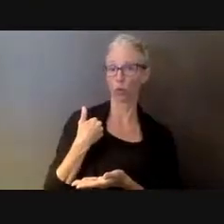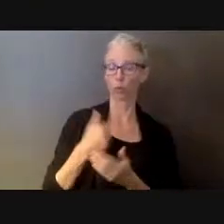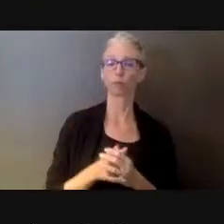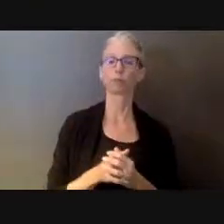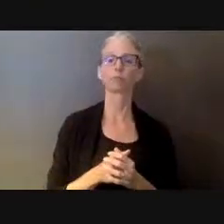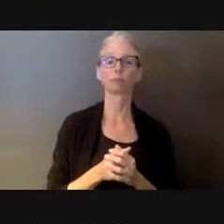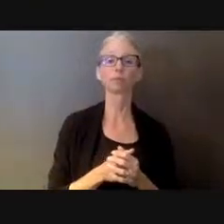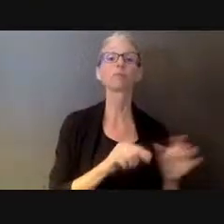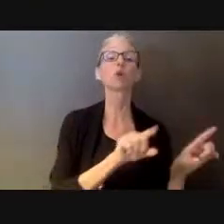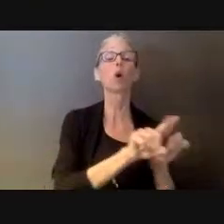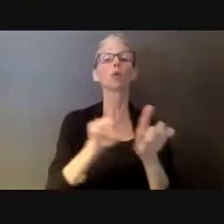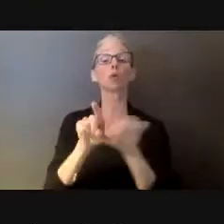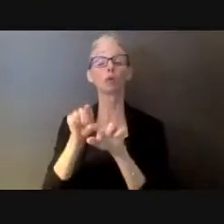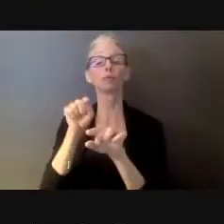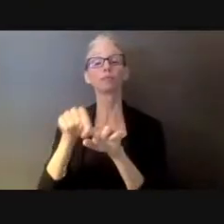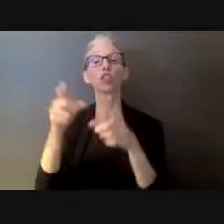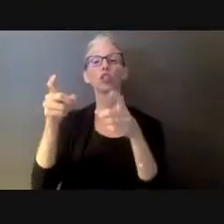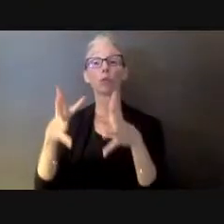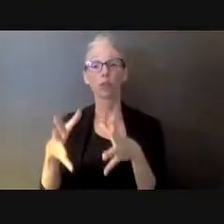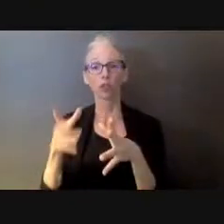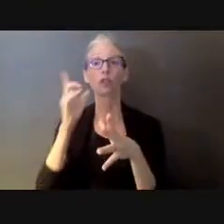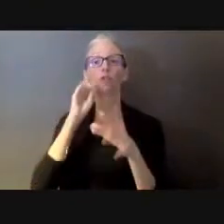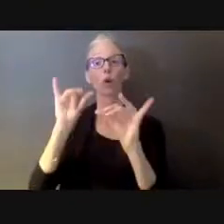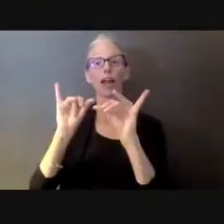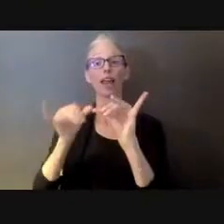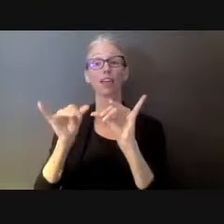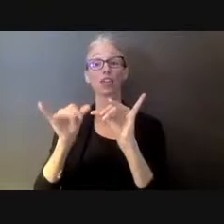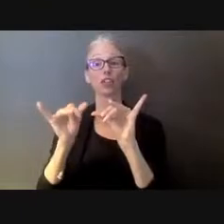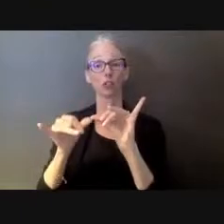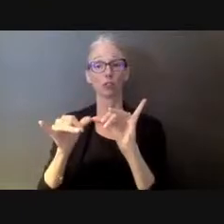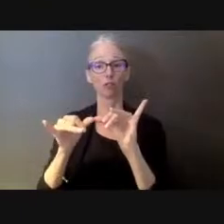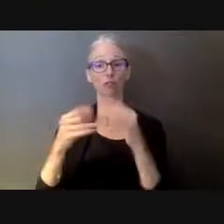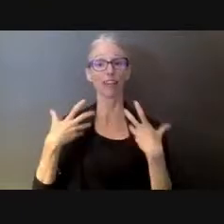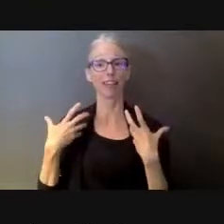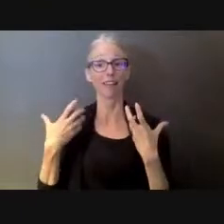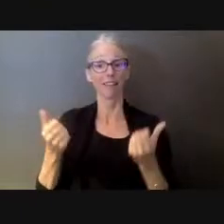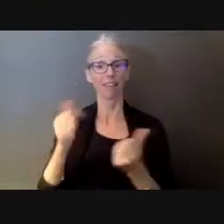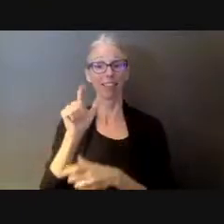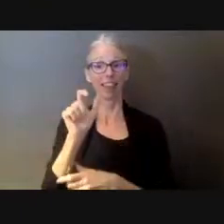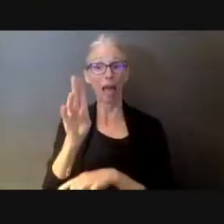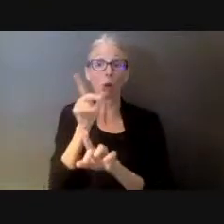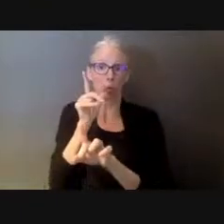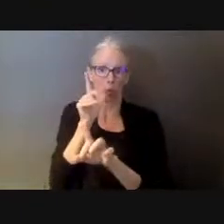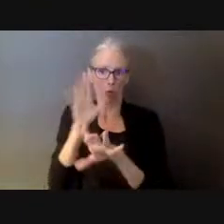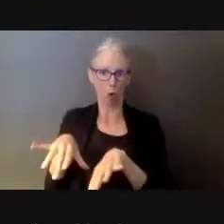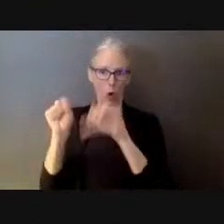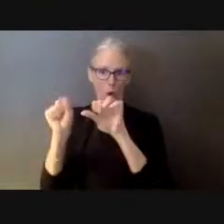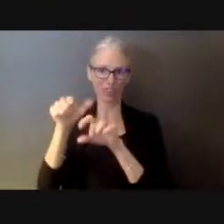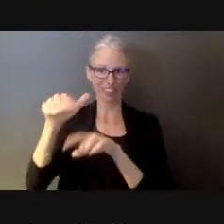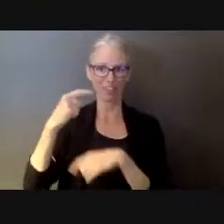He is also the director of the Engineering Health Lab that is hosting this conference. Welcome, Tilak.